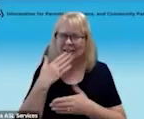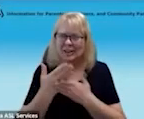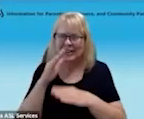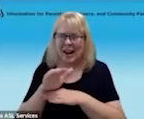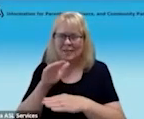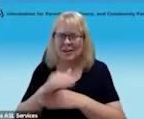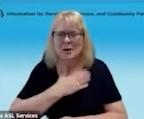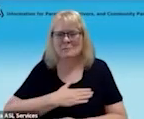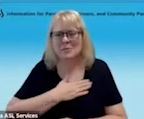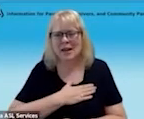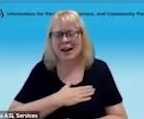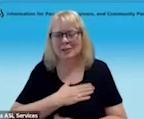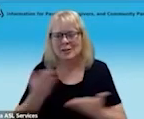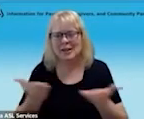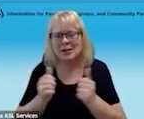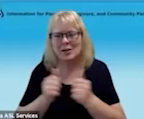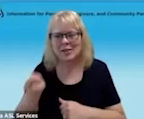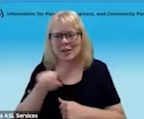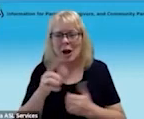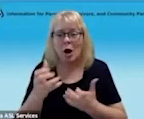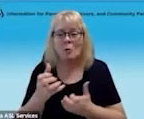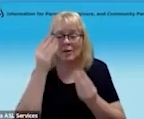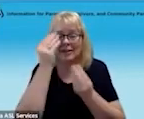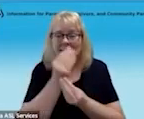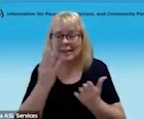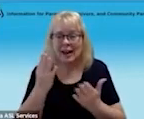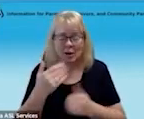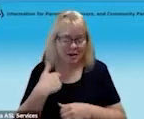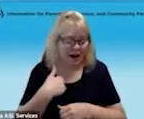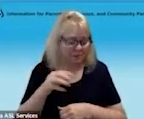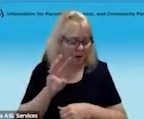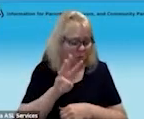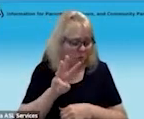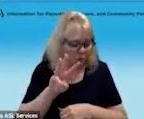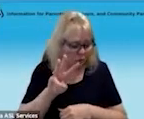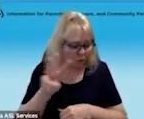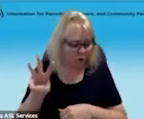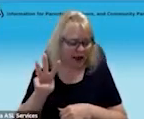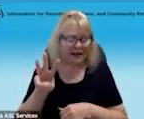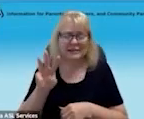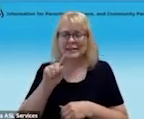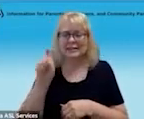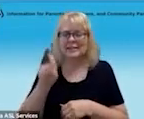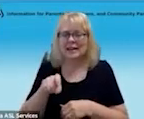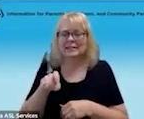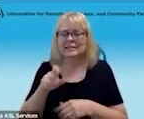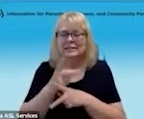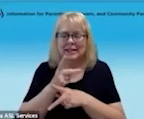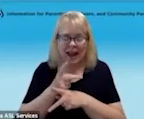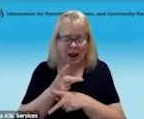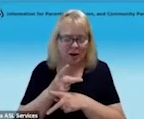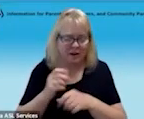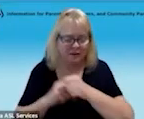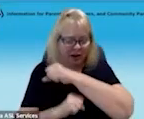Thank you, Dr. Hatcher. We'll now hear from Ms. Beverly Watts Davis. Well, good afternoon, everyone. It is